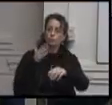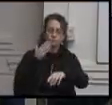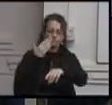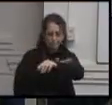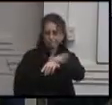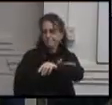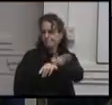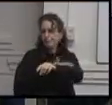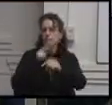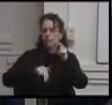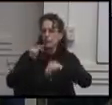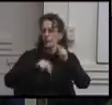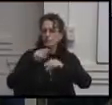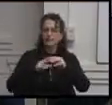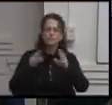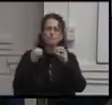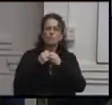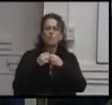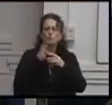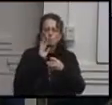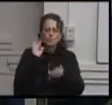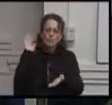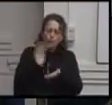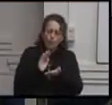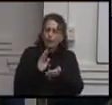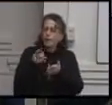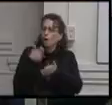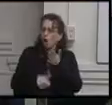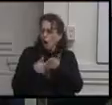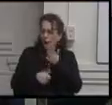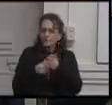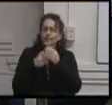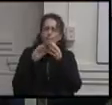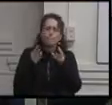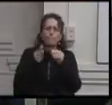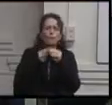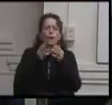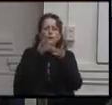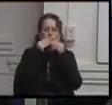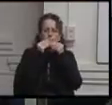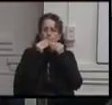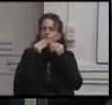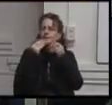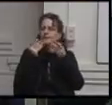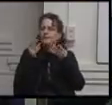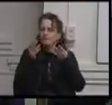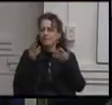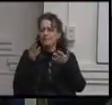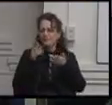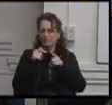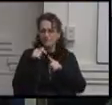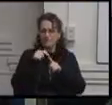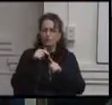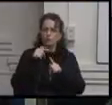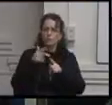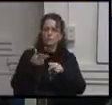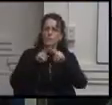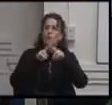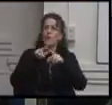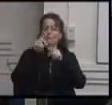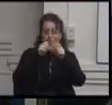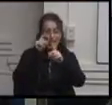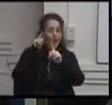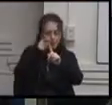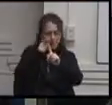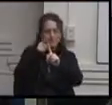apartments to 50% of all units by 2030. And the state has set some equally ambitious goals